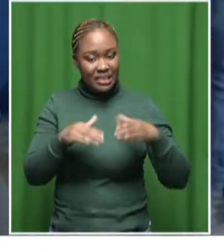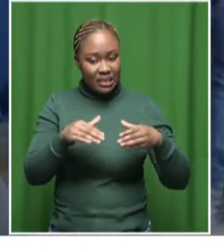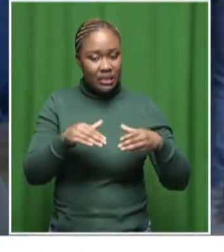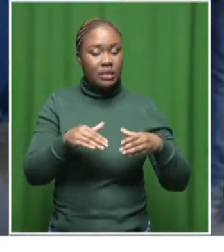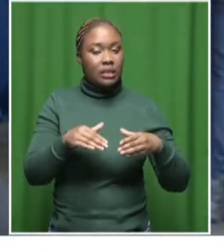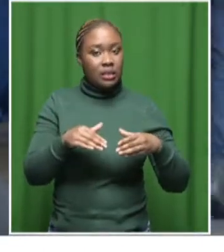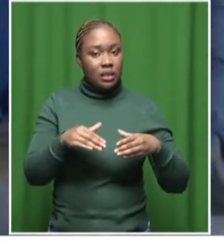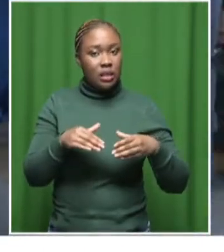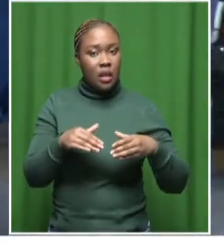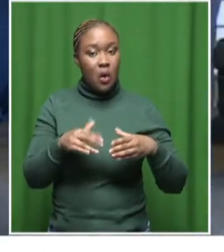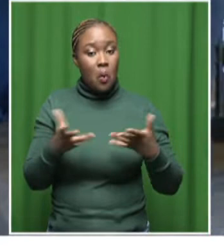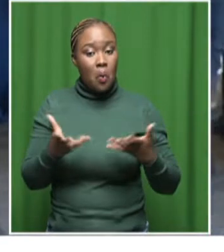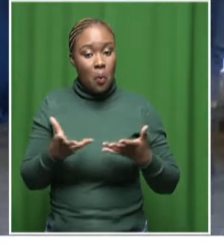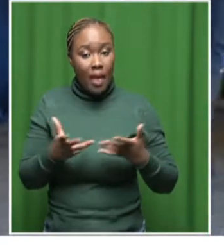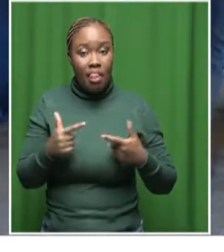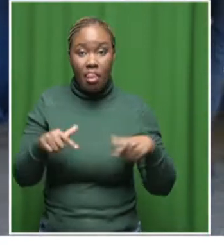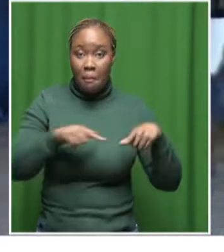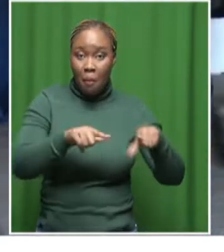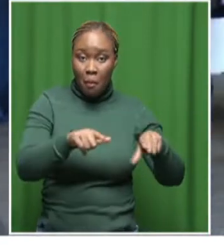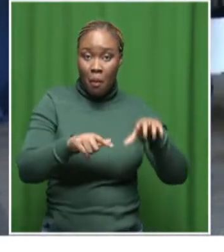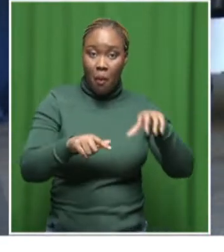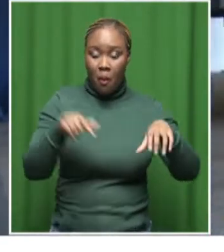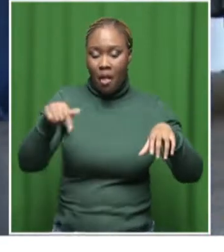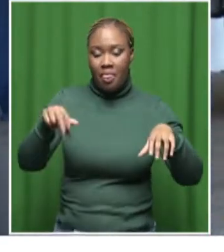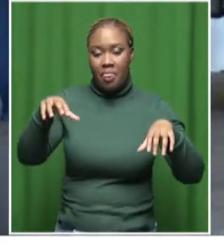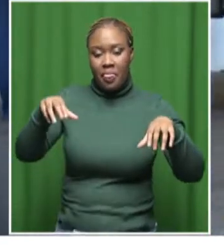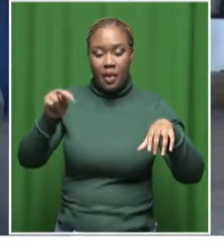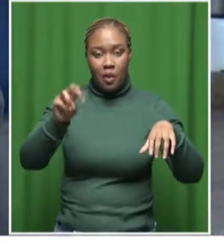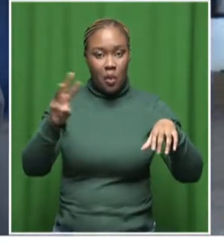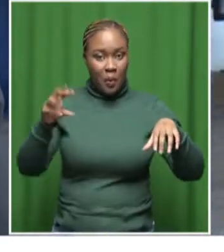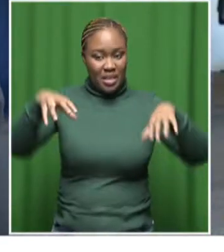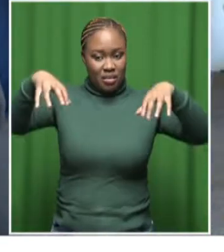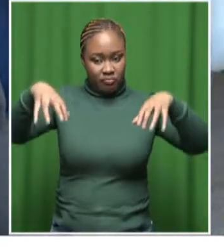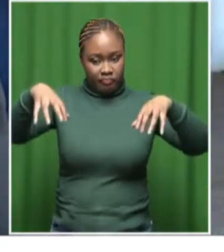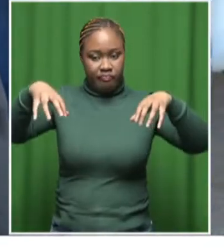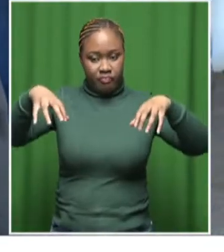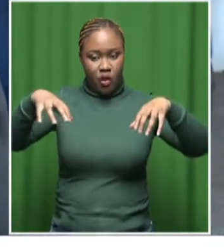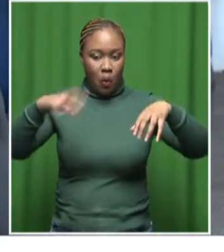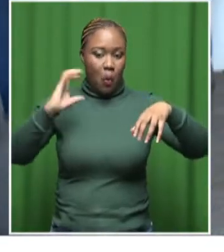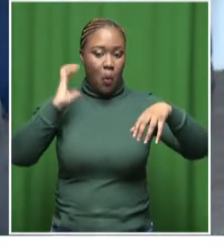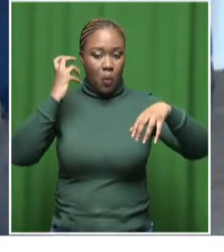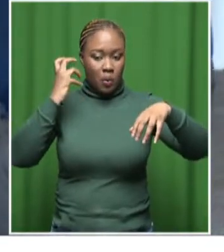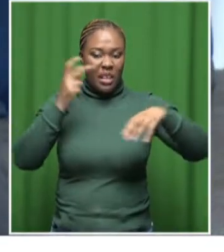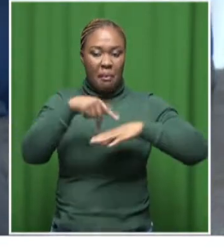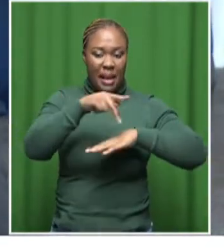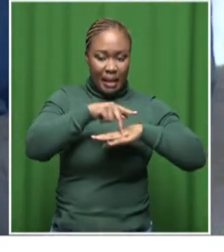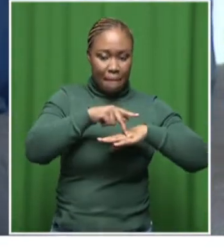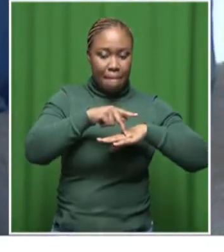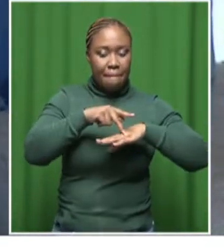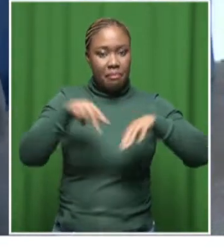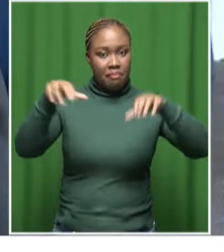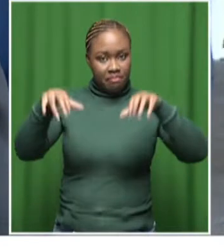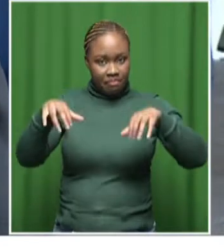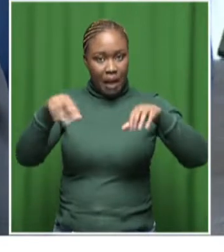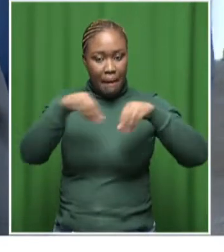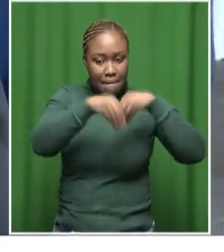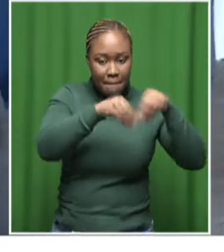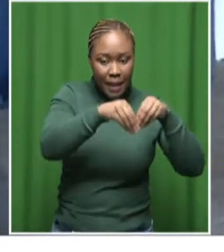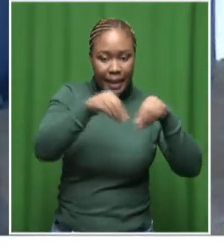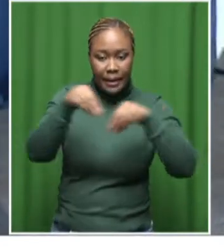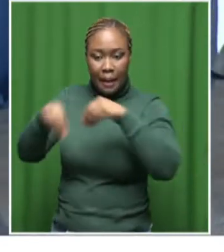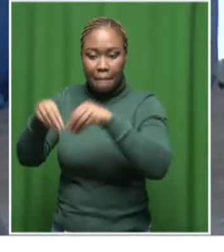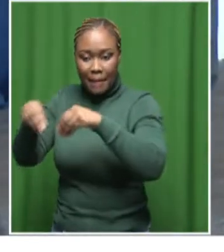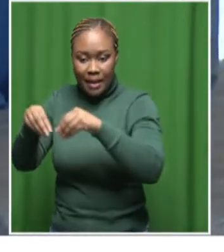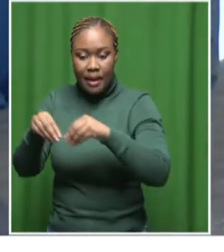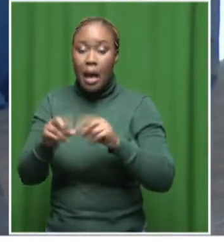in both Limpopo and the Northwest Province. That's in essence, it starts with